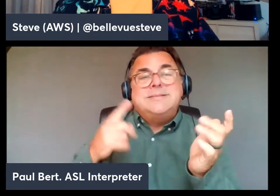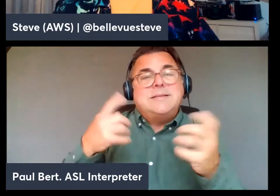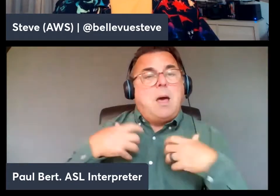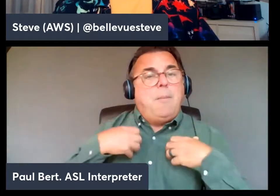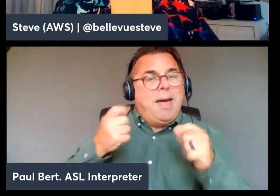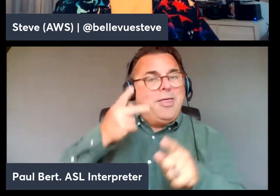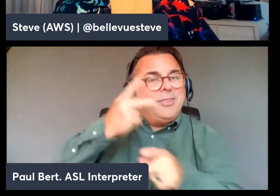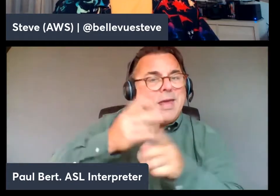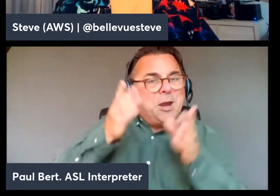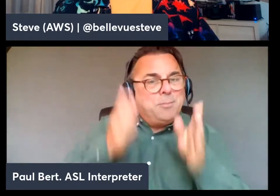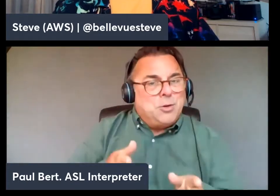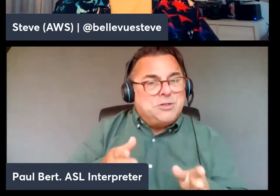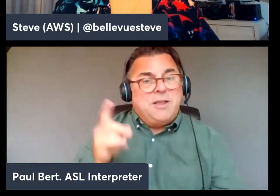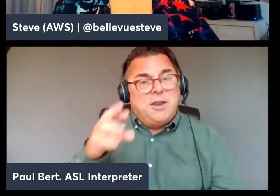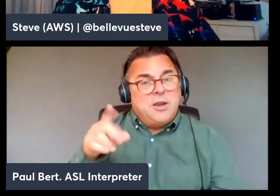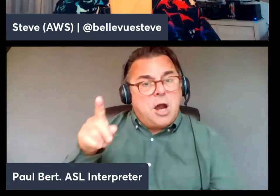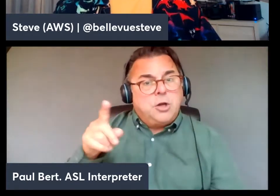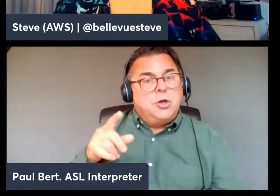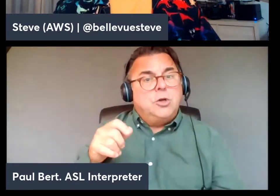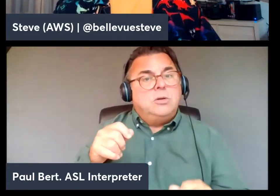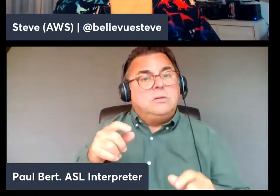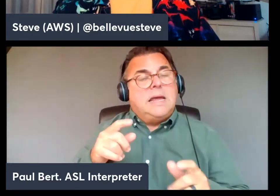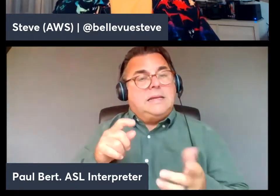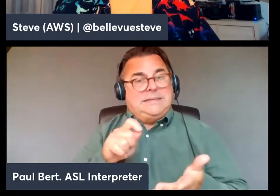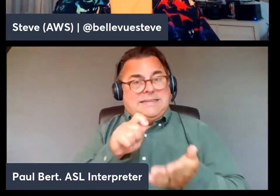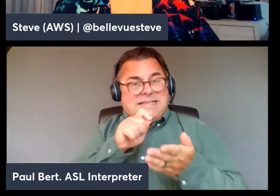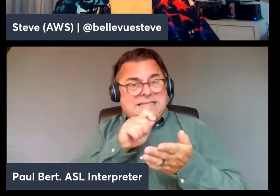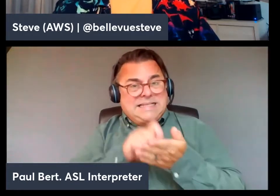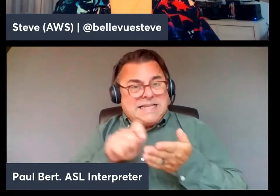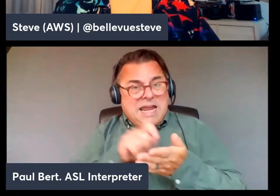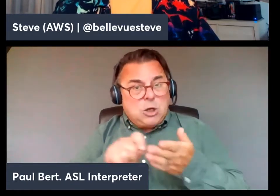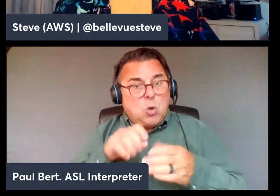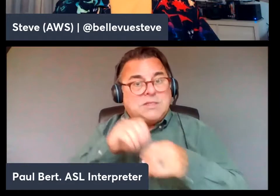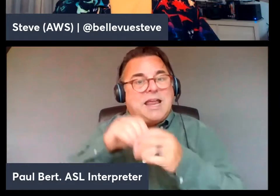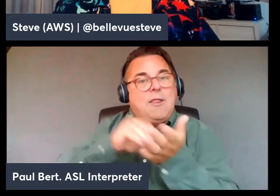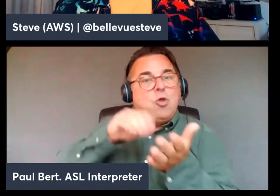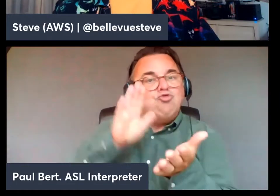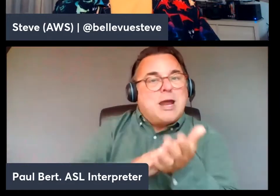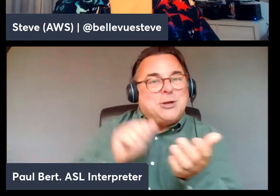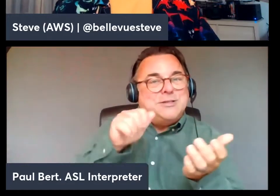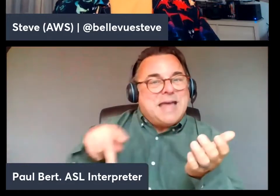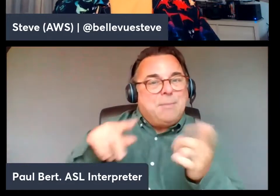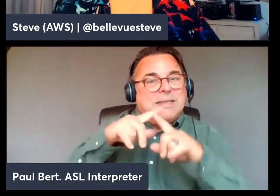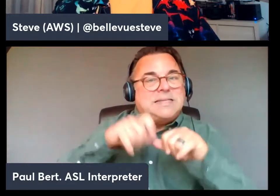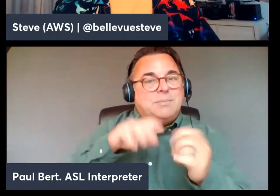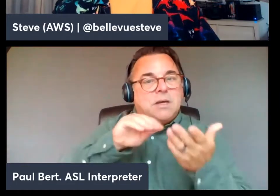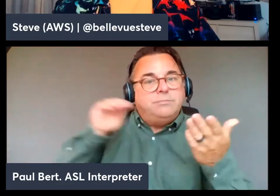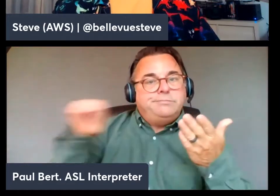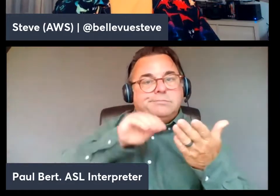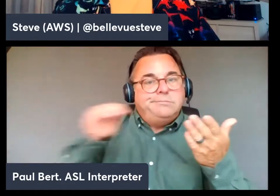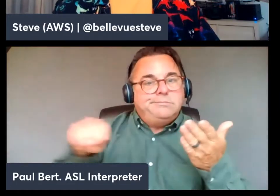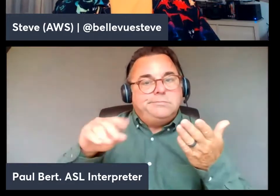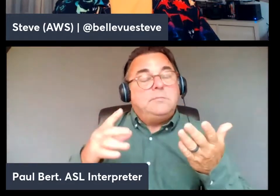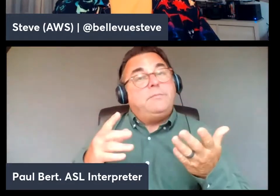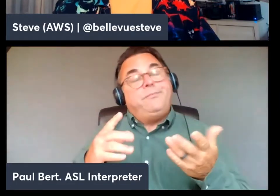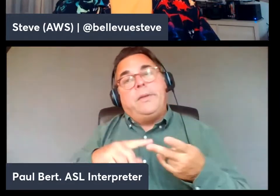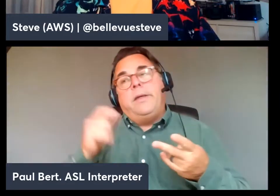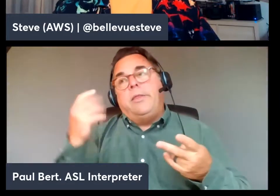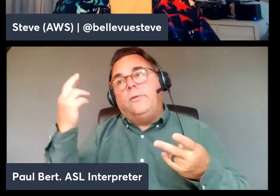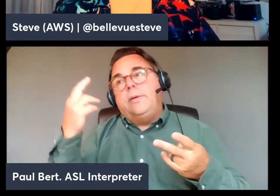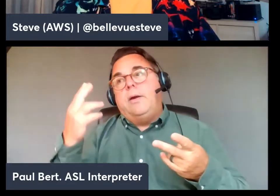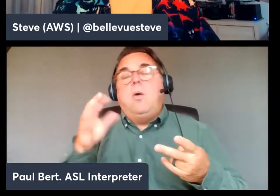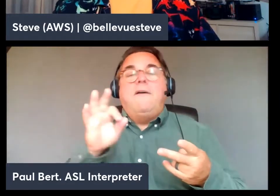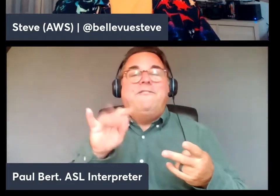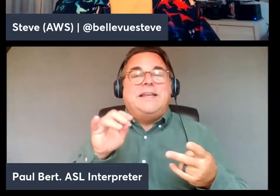and the doctor is able to take notes in the health records application they're used to using. Or, you know, a